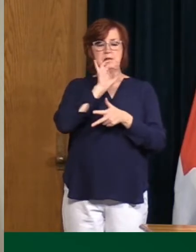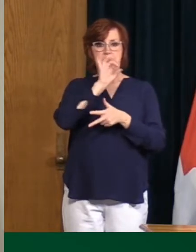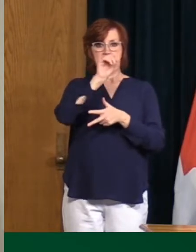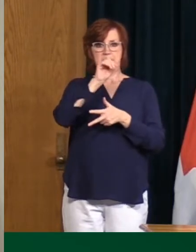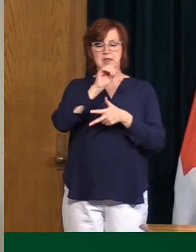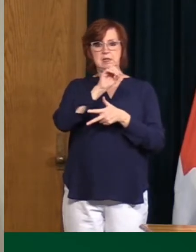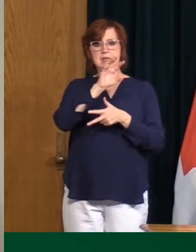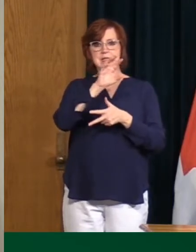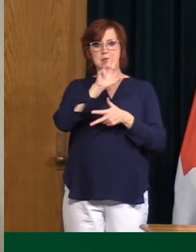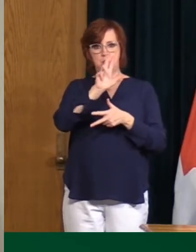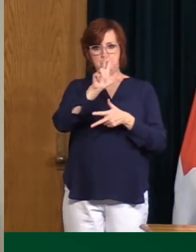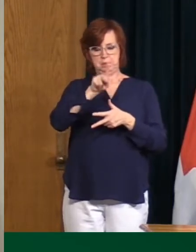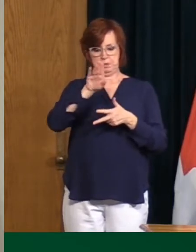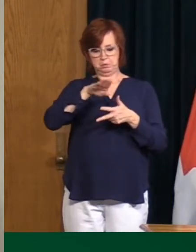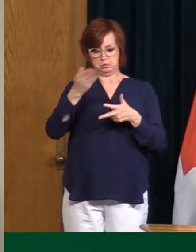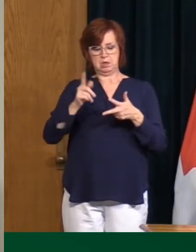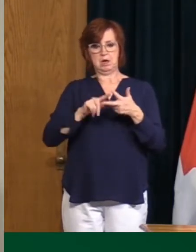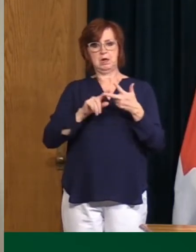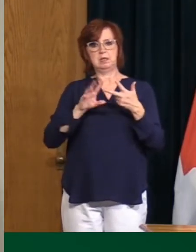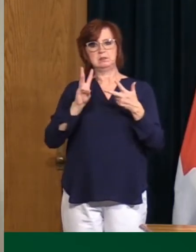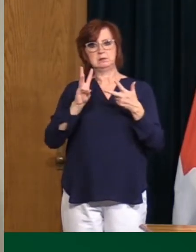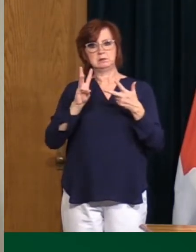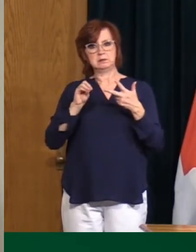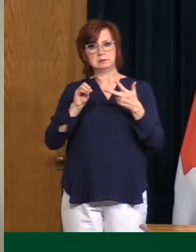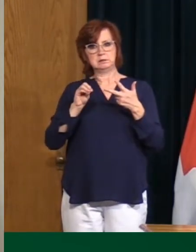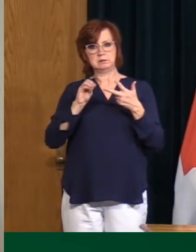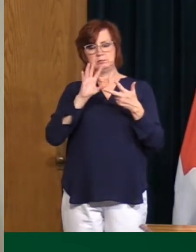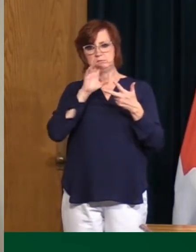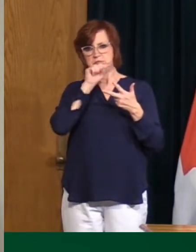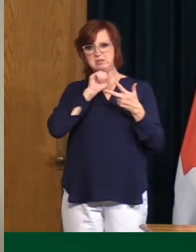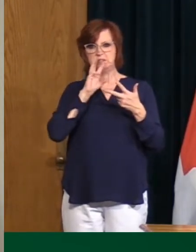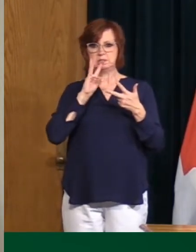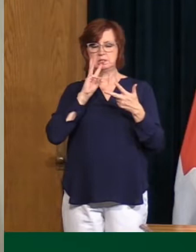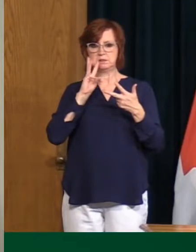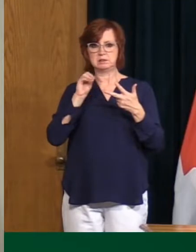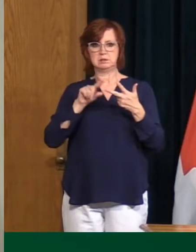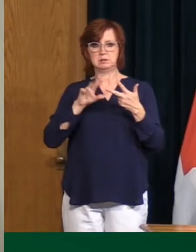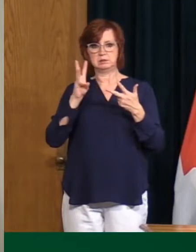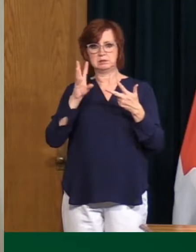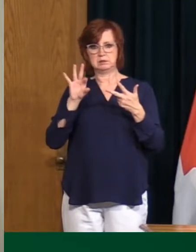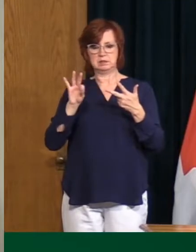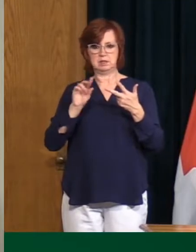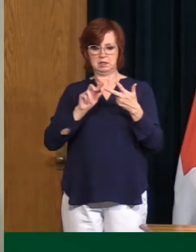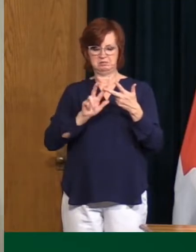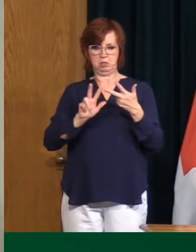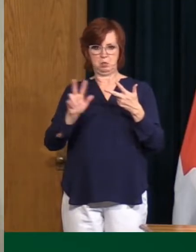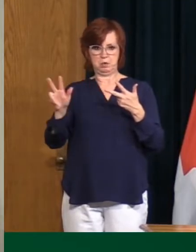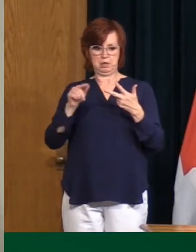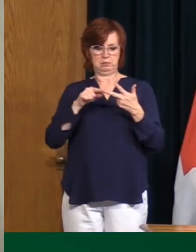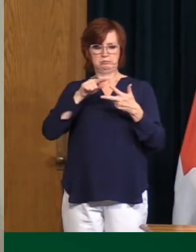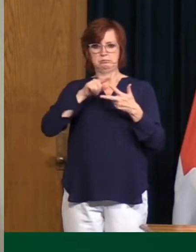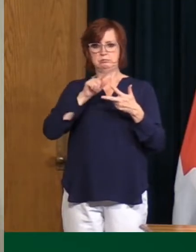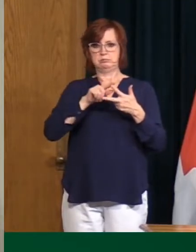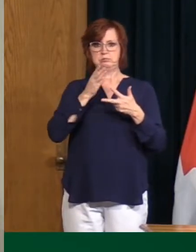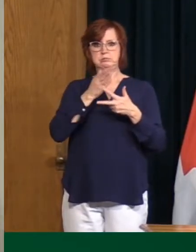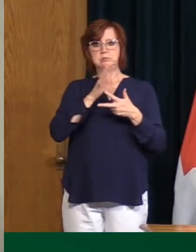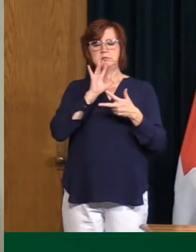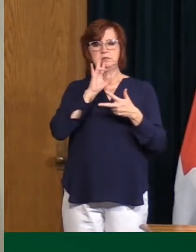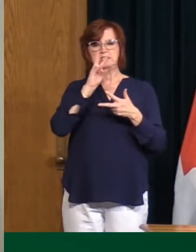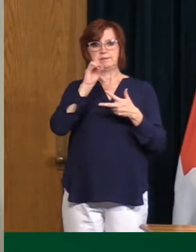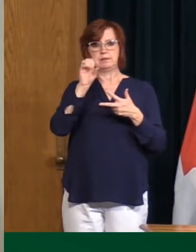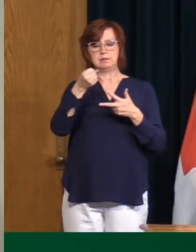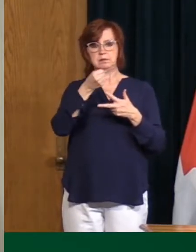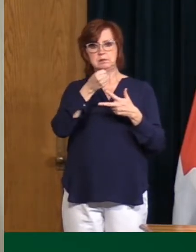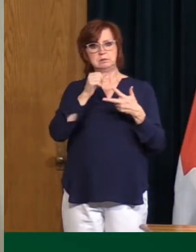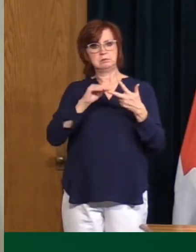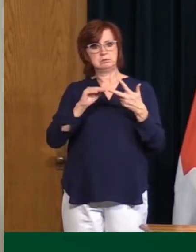happen in older age groups. Having said that, in other jurisdictions, they have rarely happened in younger age groups. So